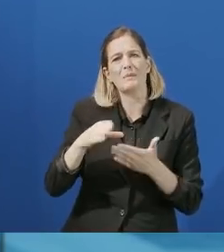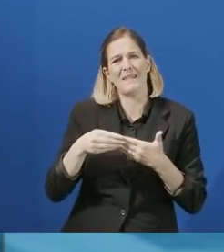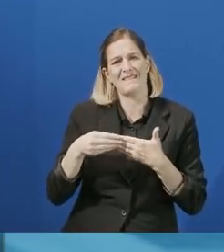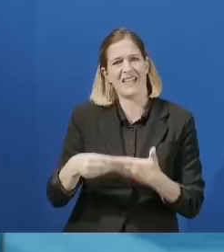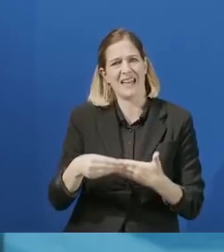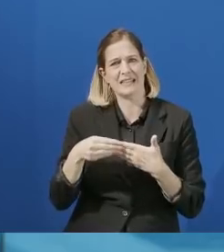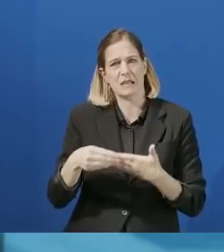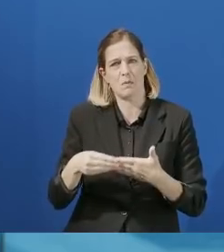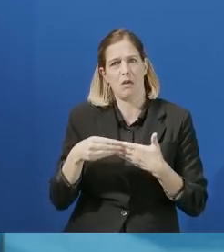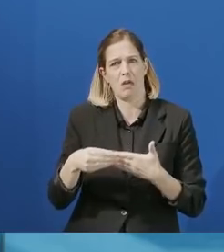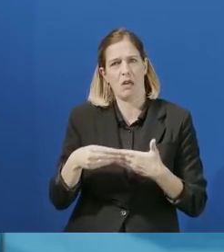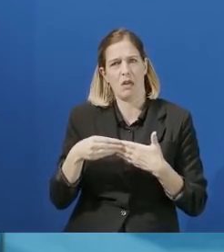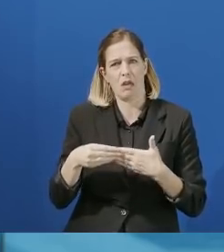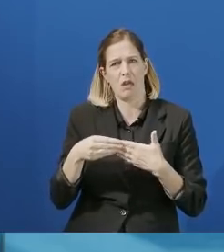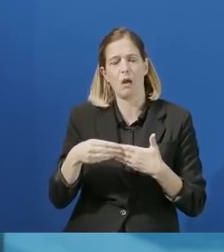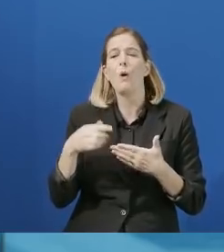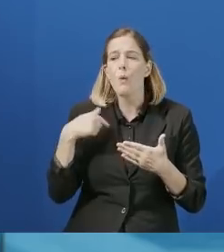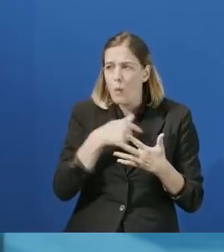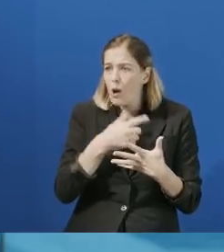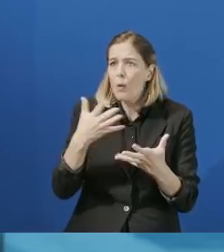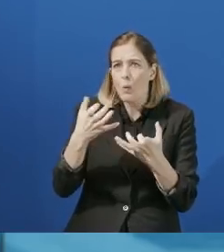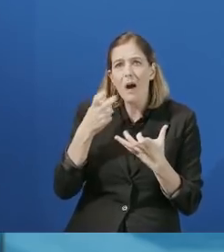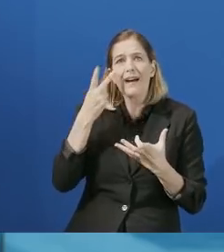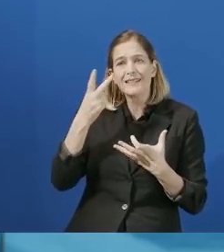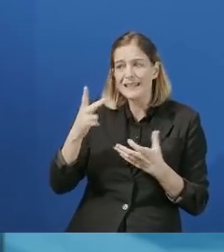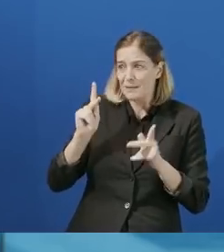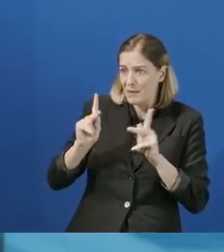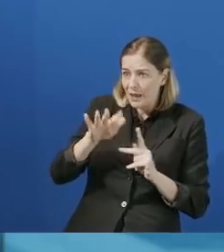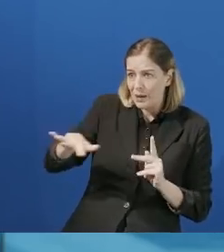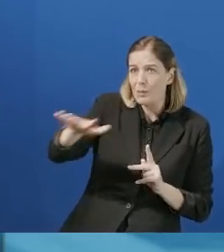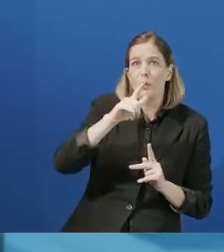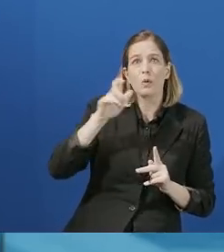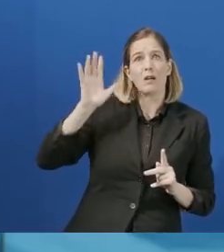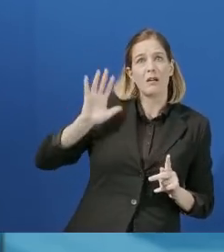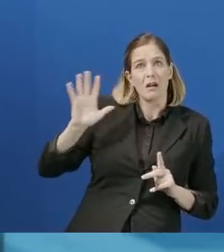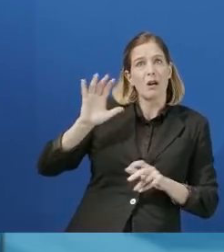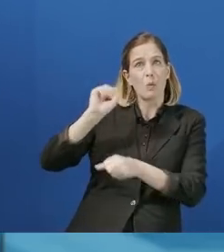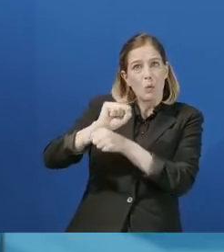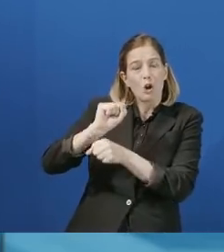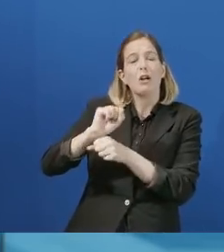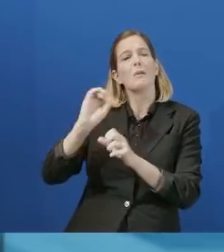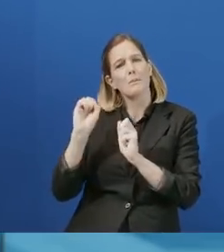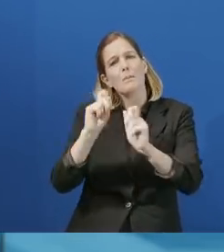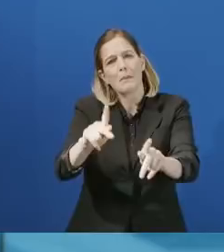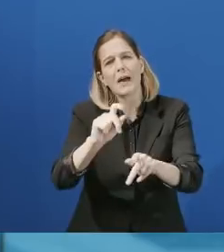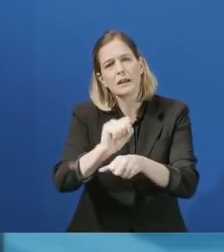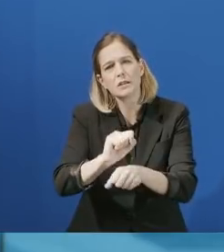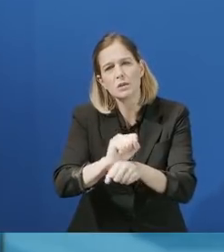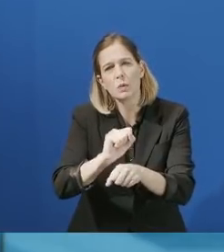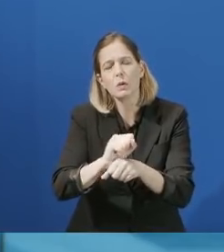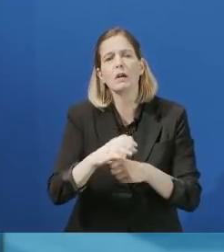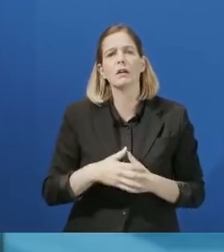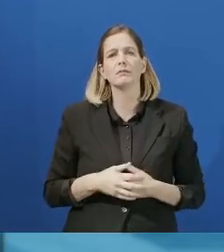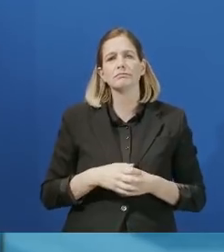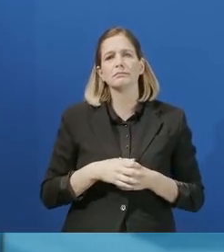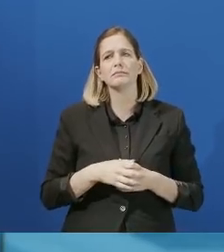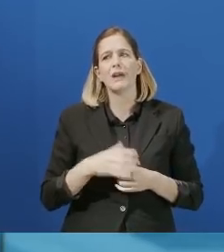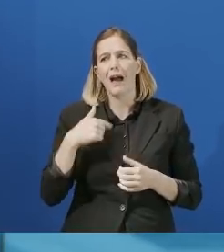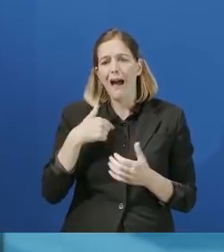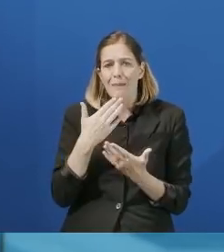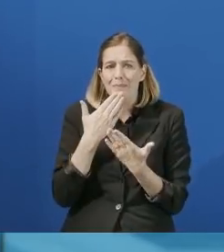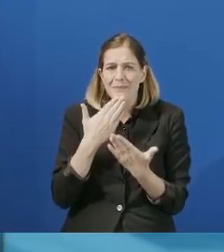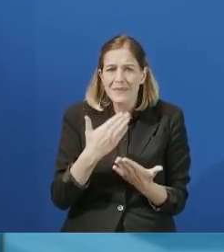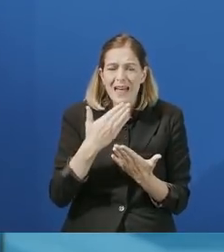were employed reemployed. I'm thankful to the business owners that have been innovative and have